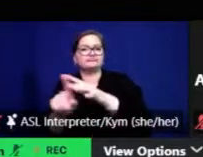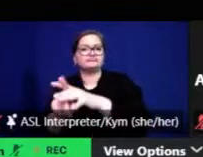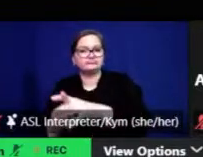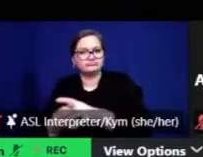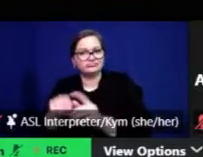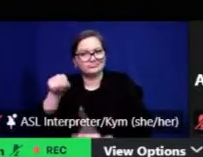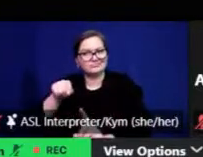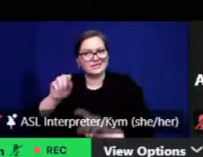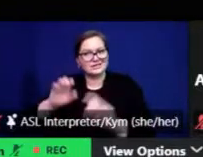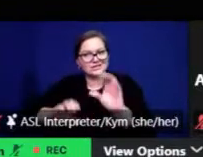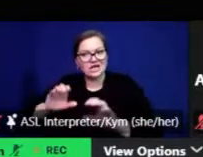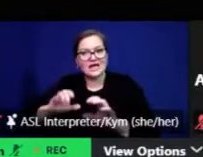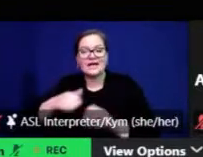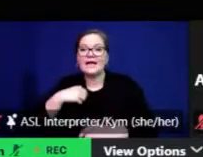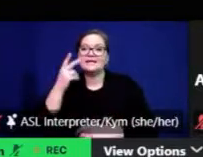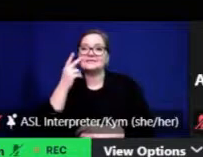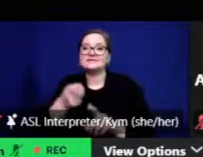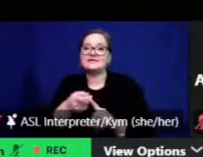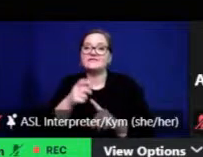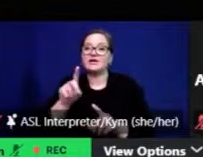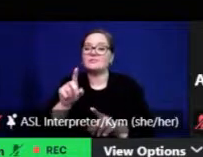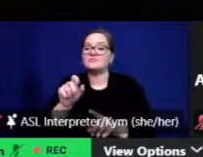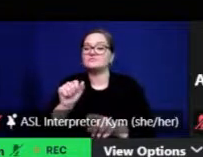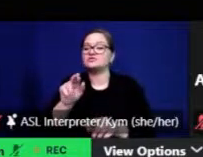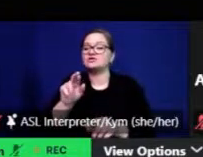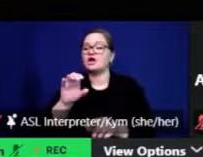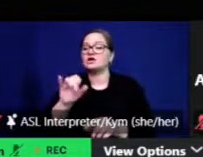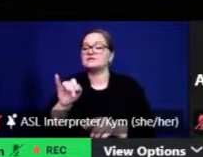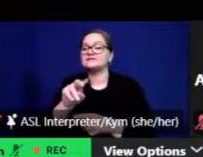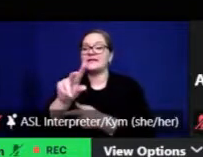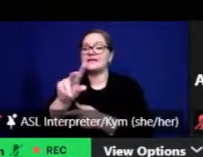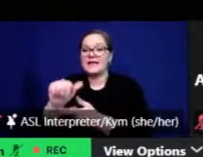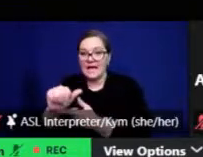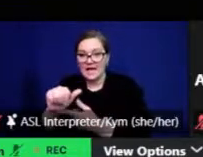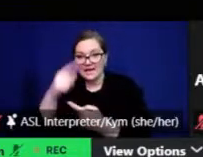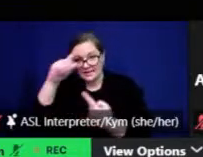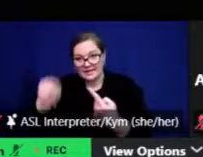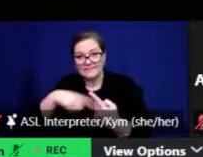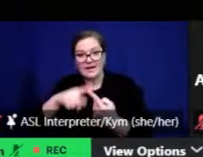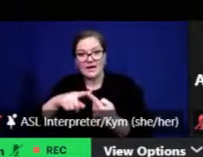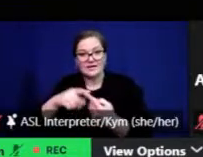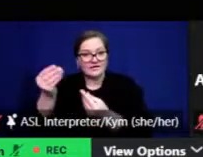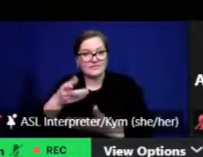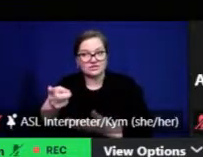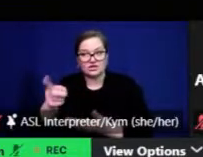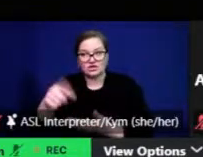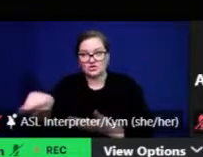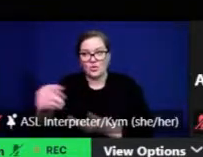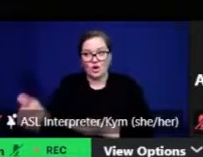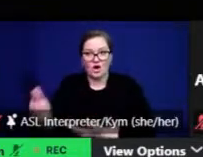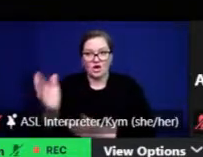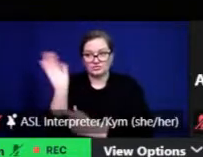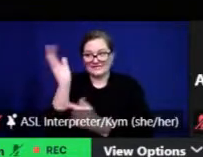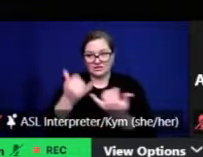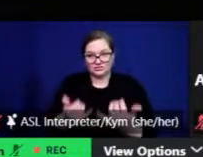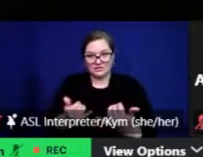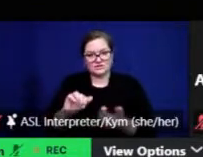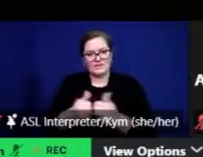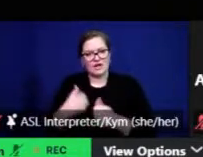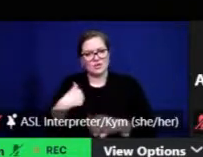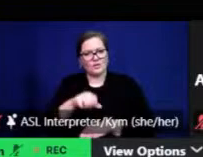chat. And I see from Darcinia, thinking about the information that y'all presented to us, how do we work to